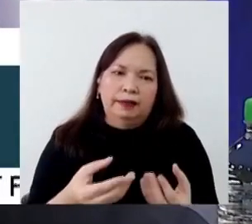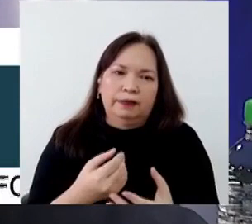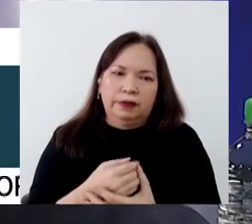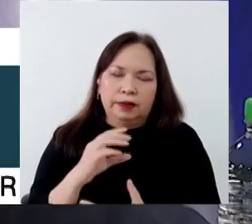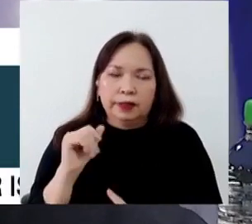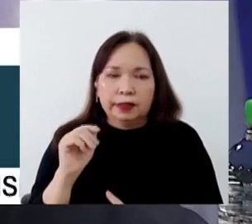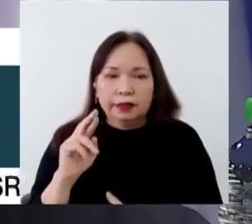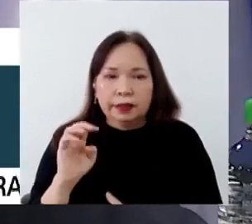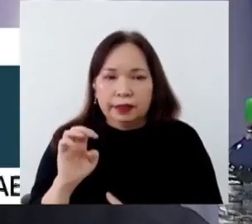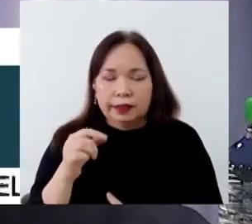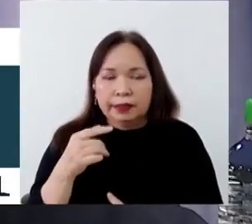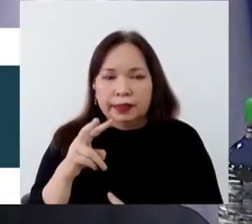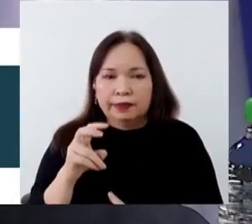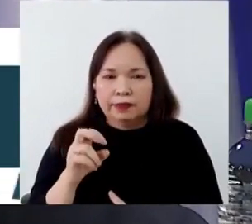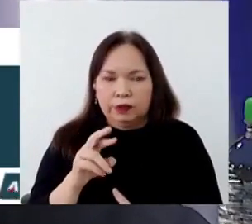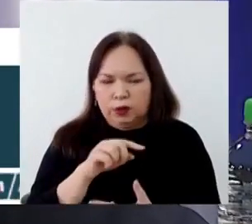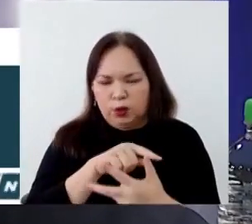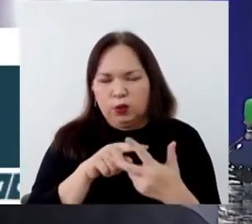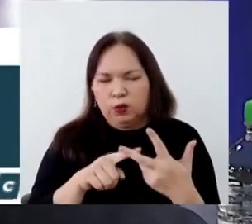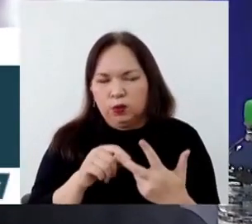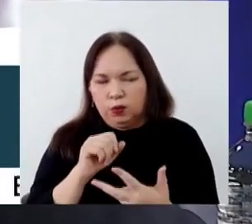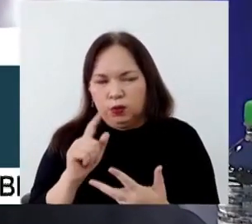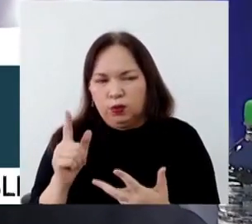Yes, so,